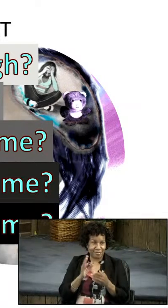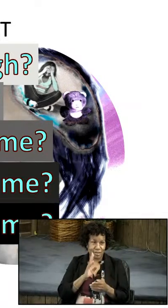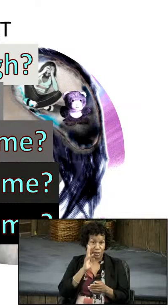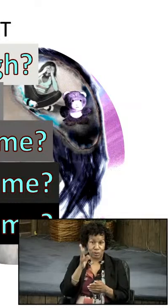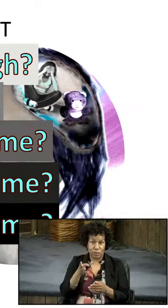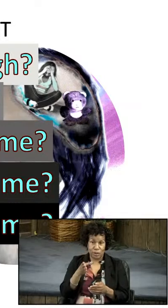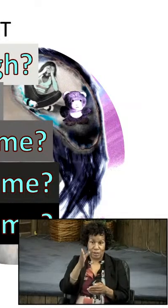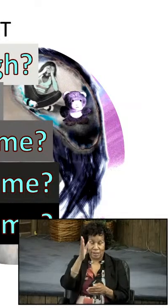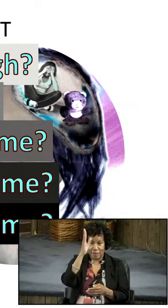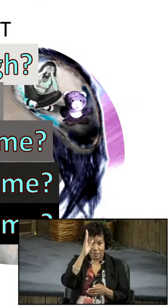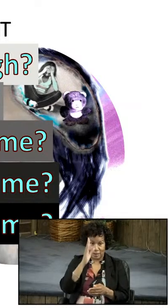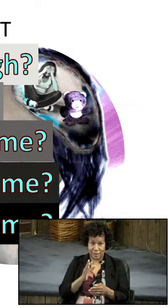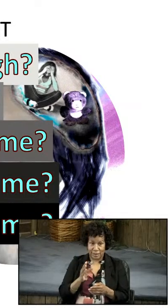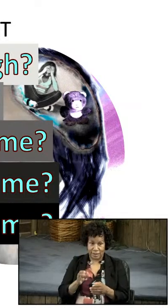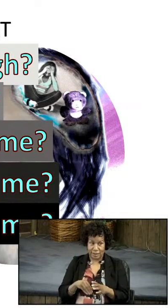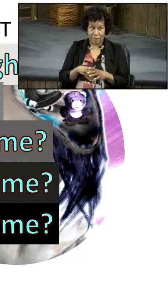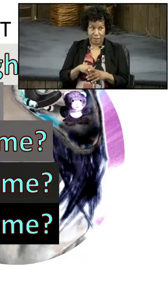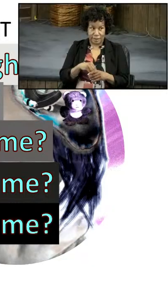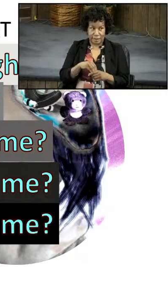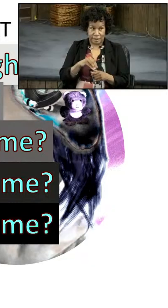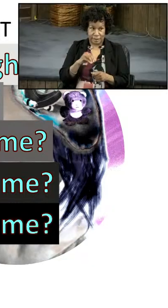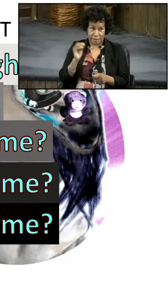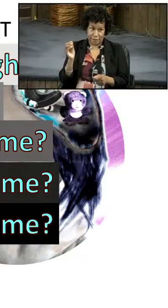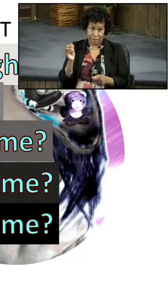Will God deliver me?